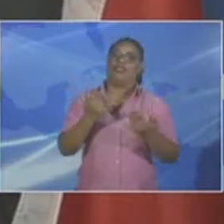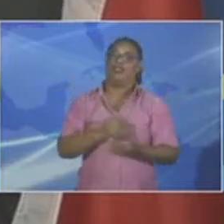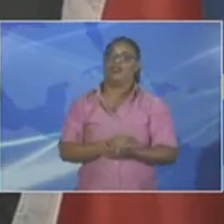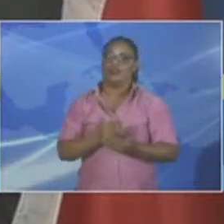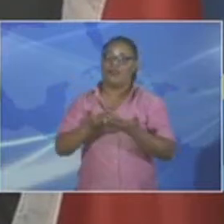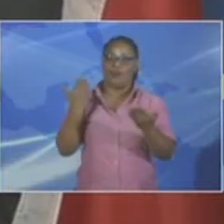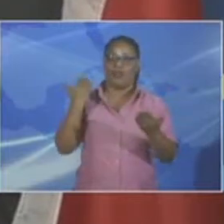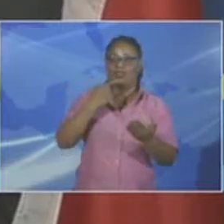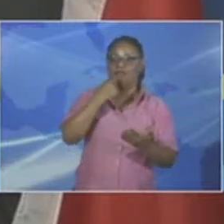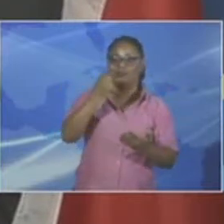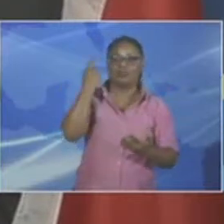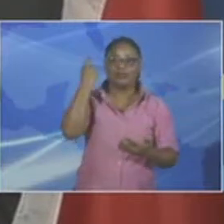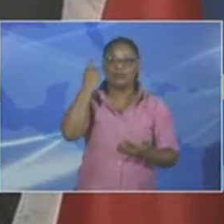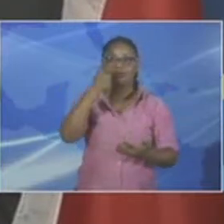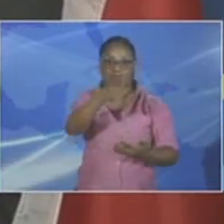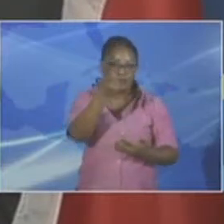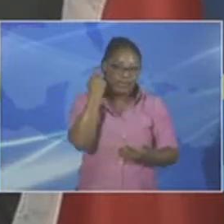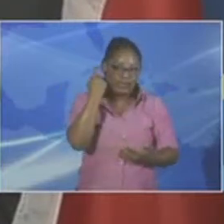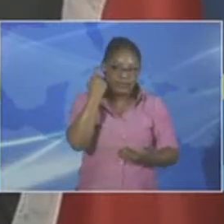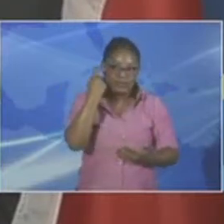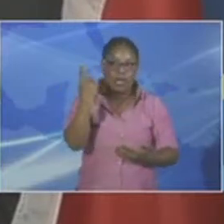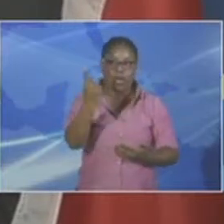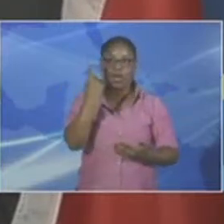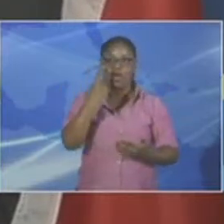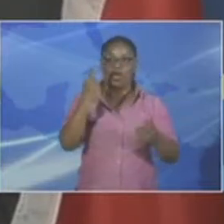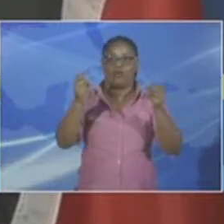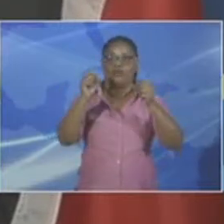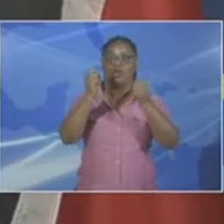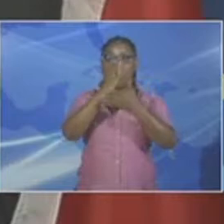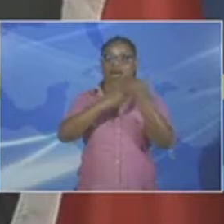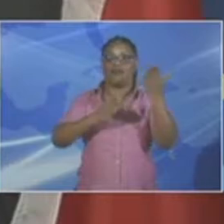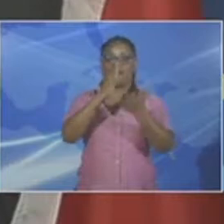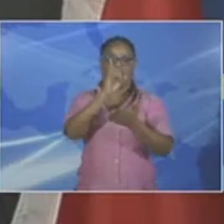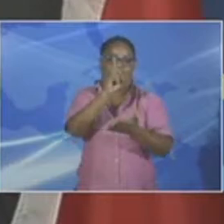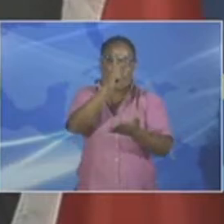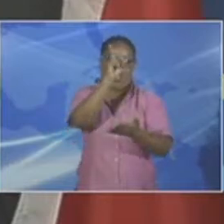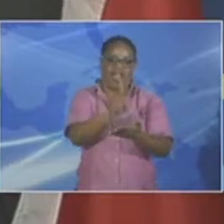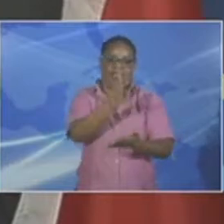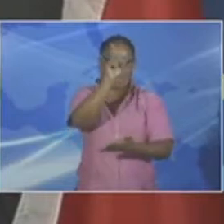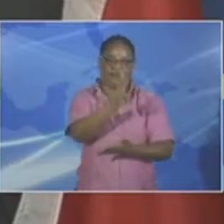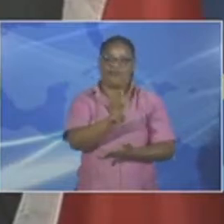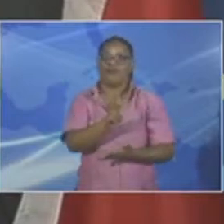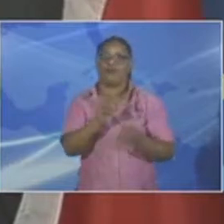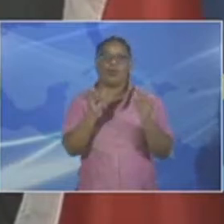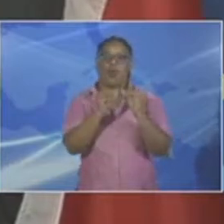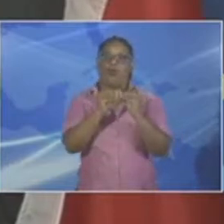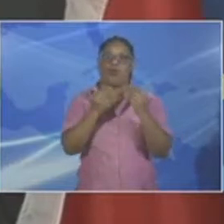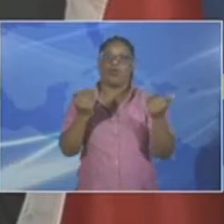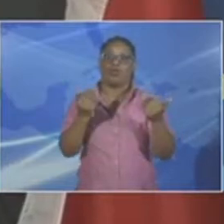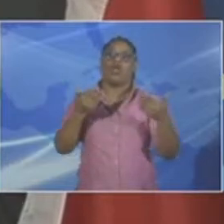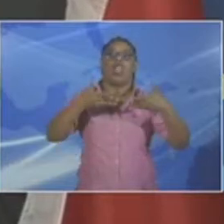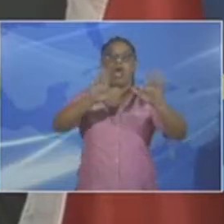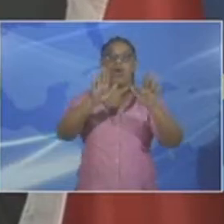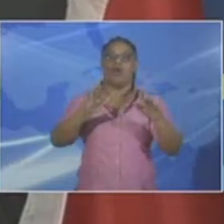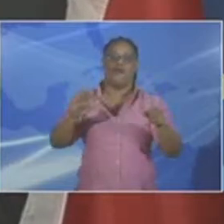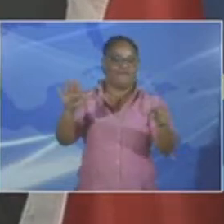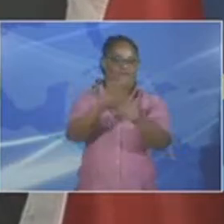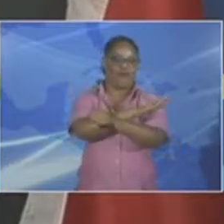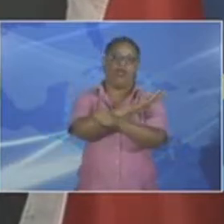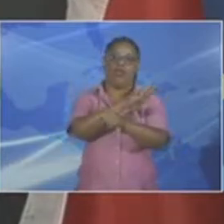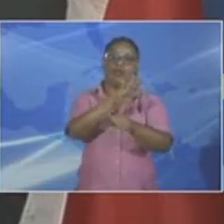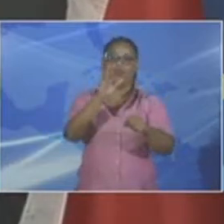We're not doing that now. We are well away from that and leaving you with the responsibility of